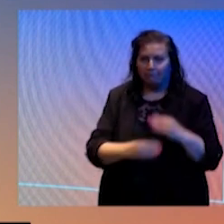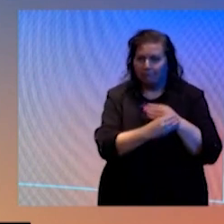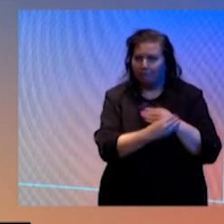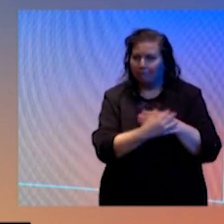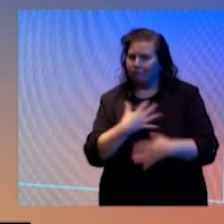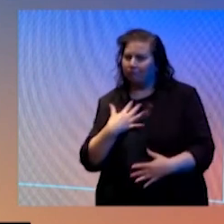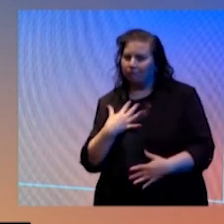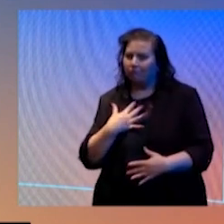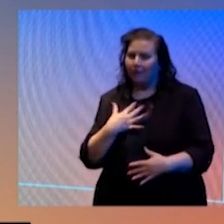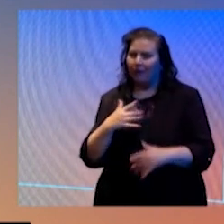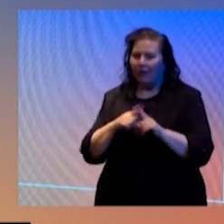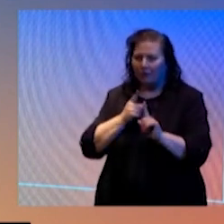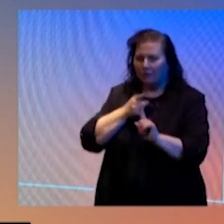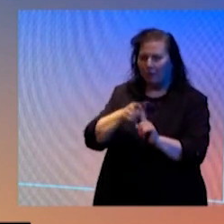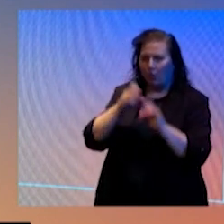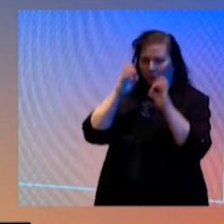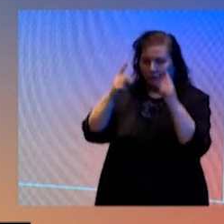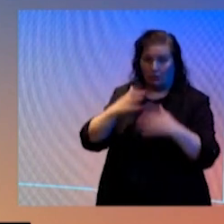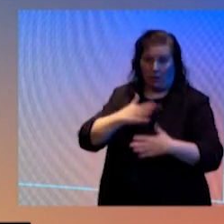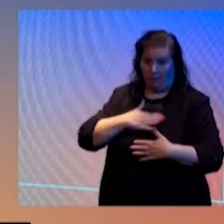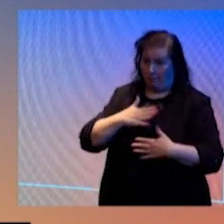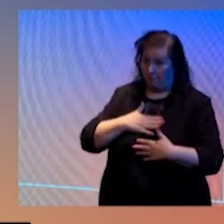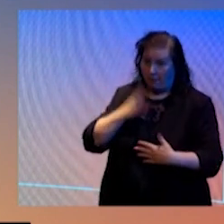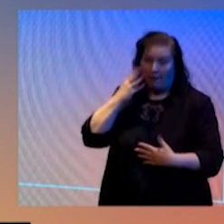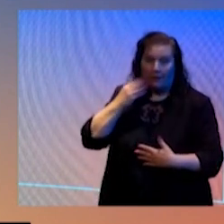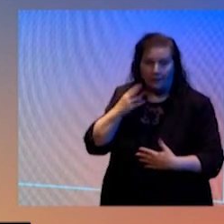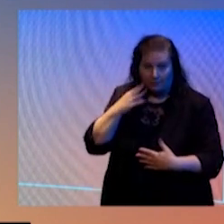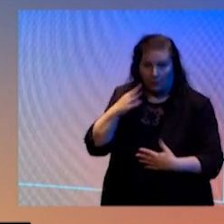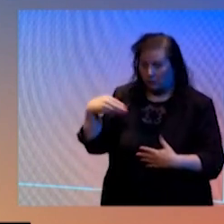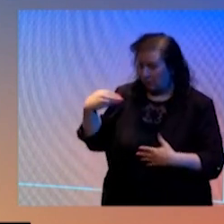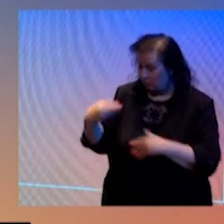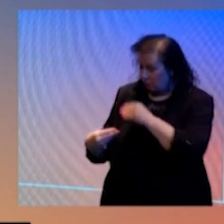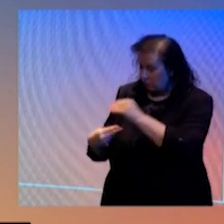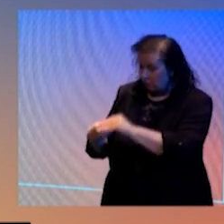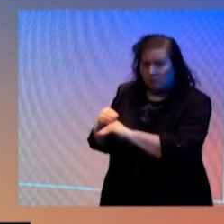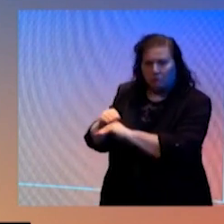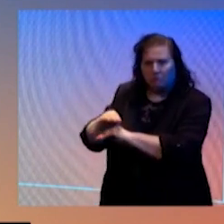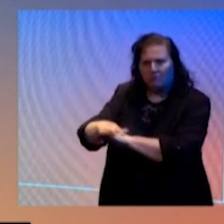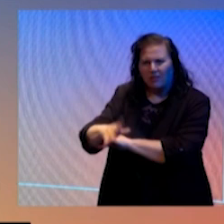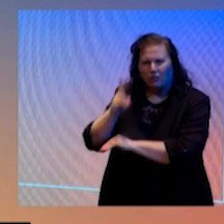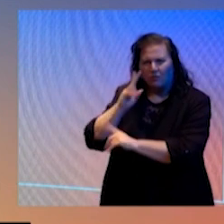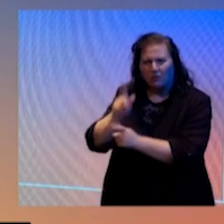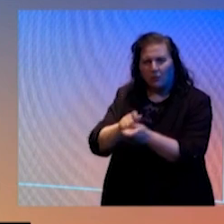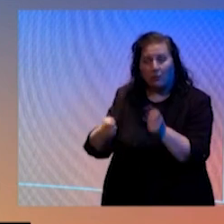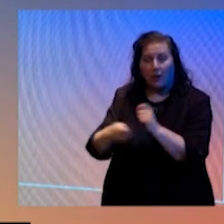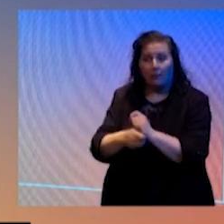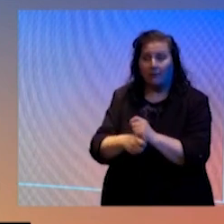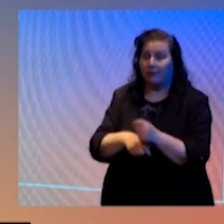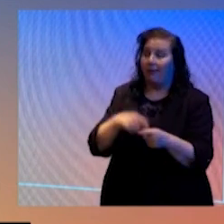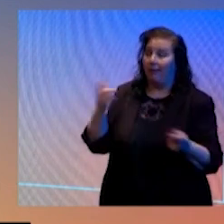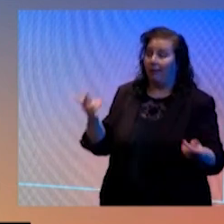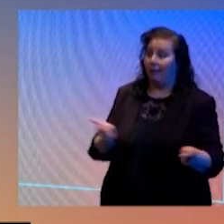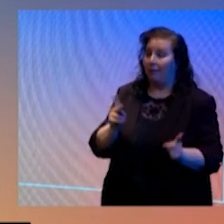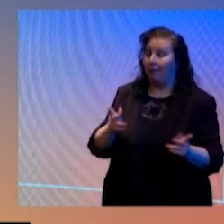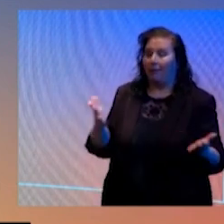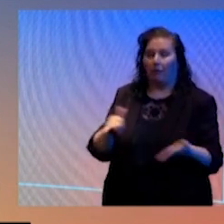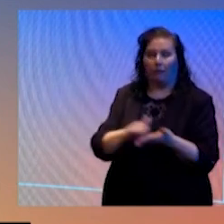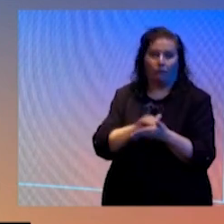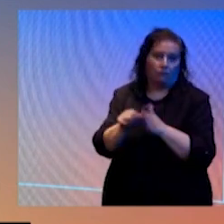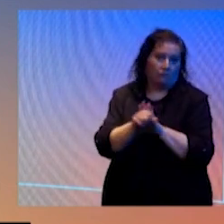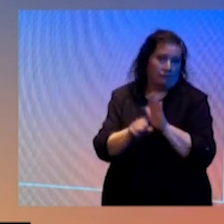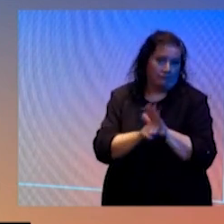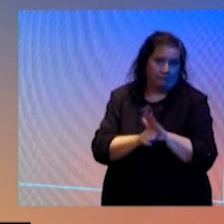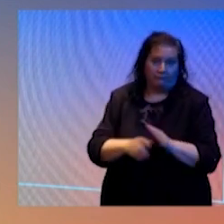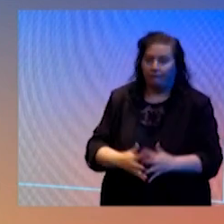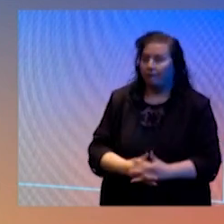back to education in my life's experience and in the millions of lives of people who call New York home. So